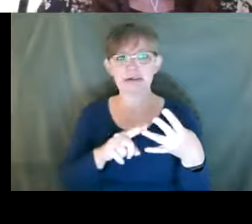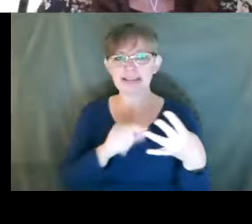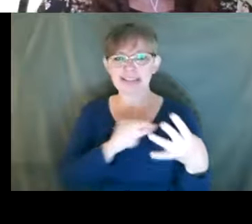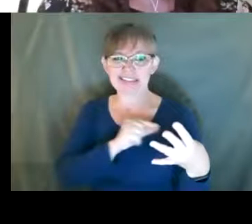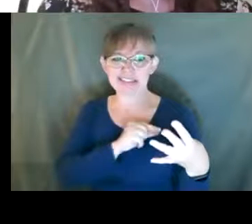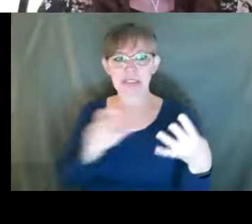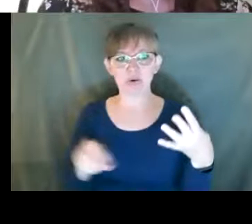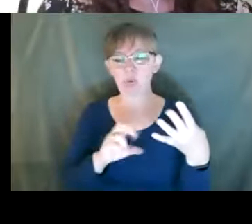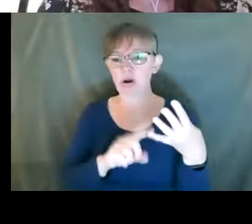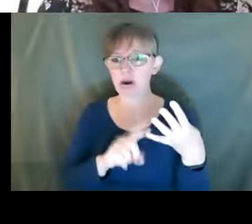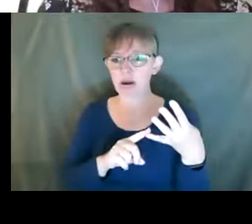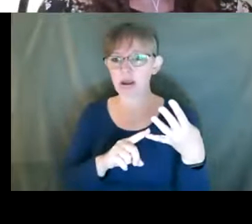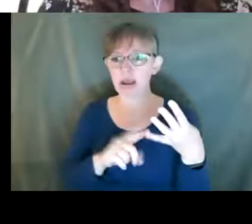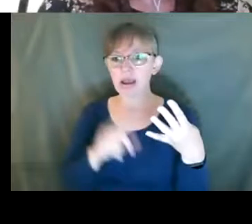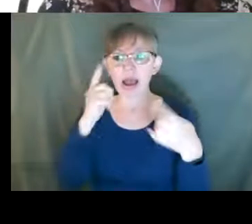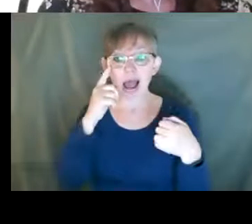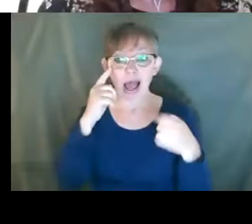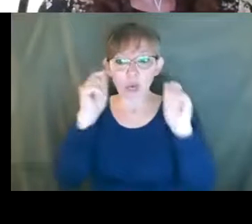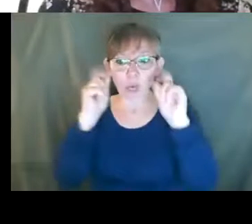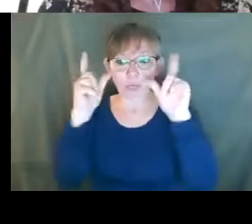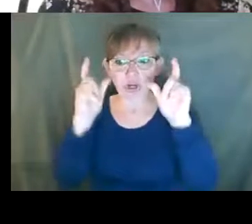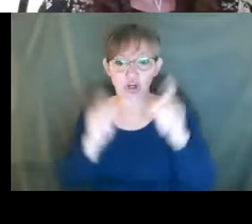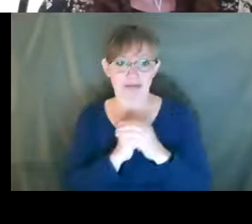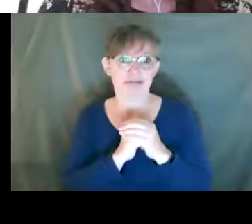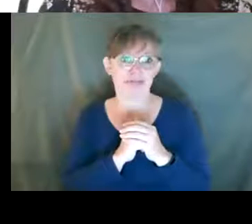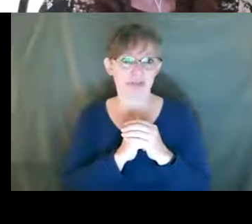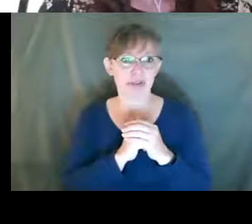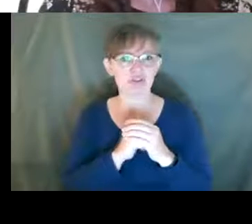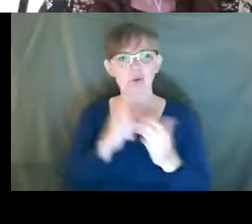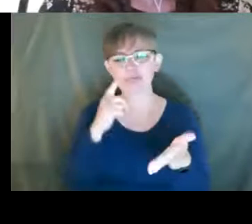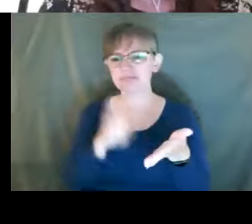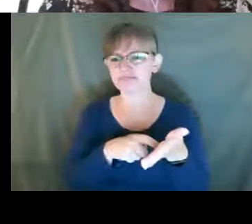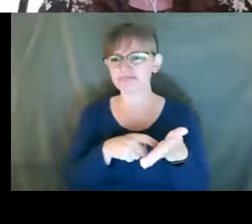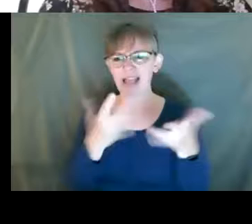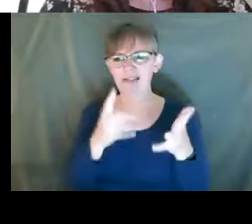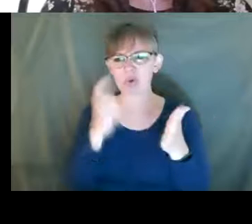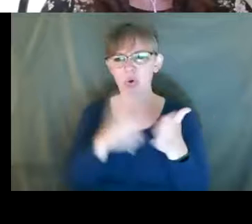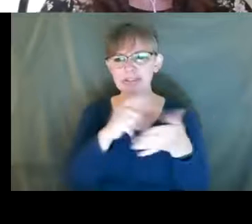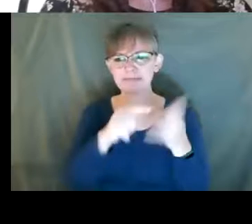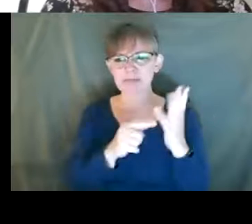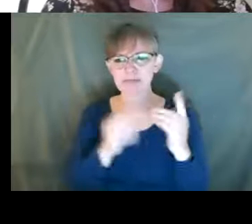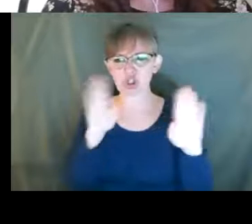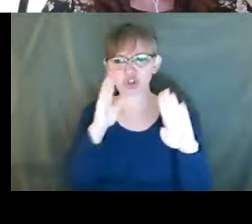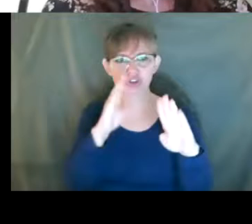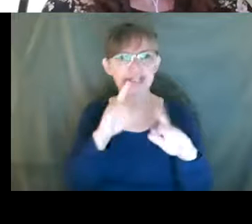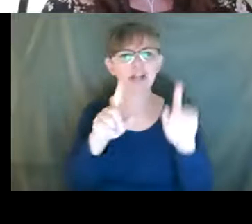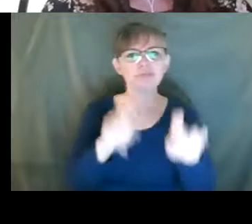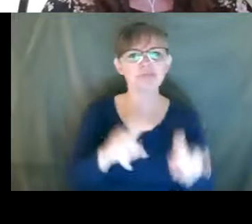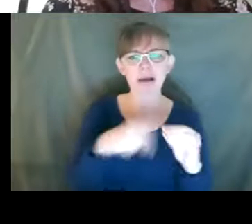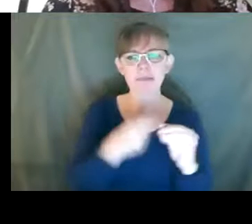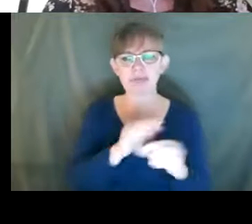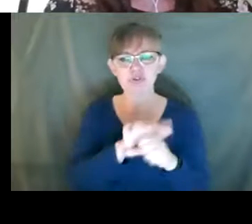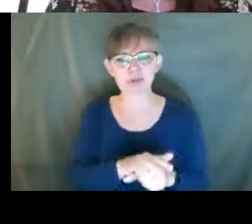they've noticed any of these concerns and inquire about what stressors are going on in their lives that may be triggering